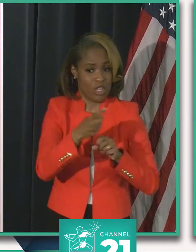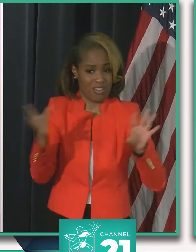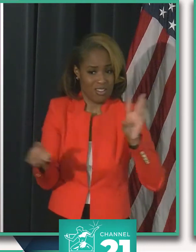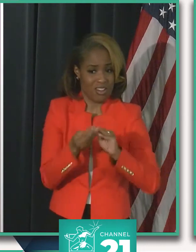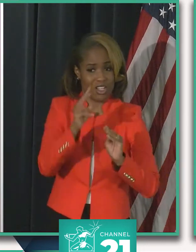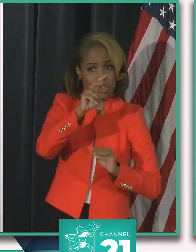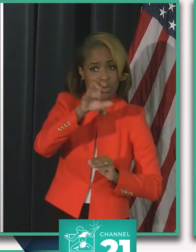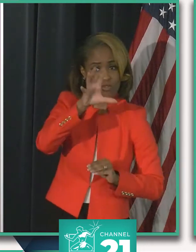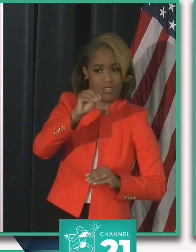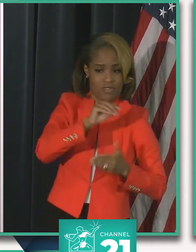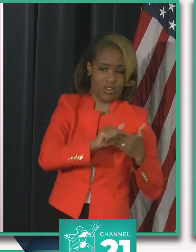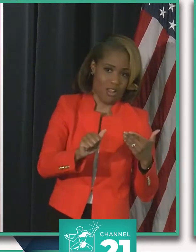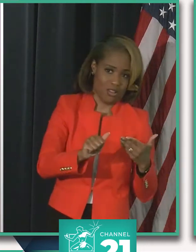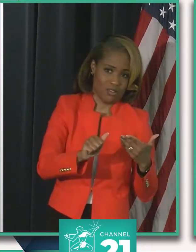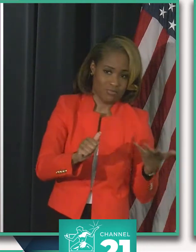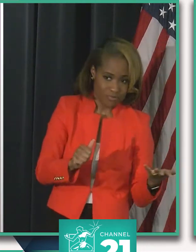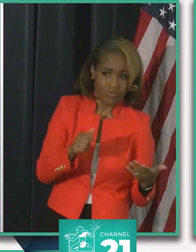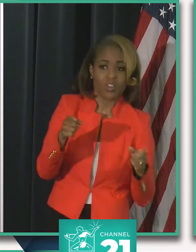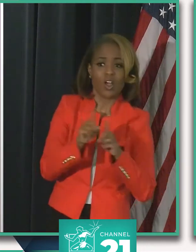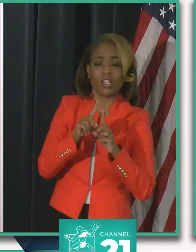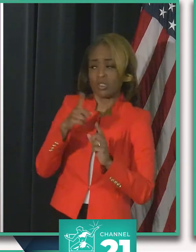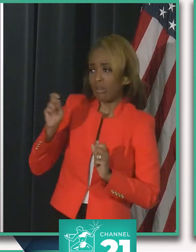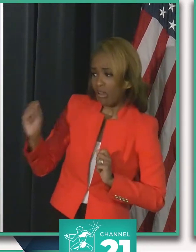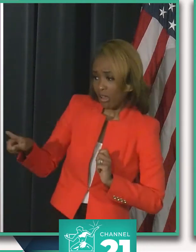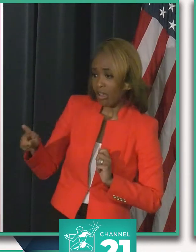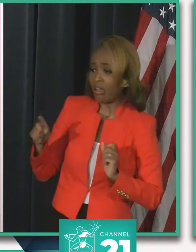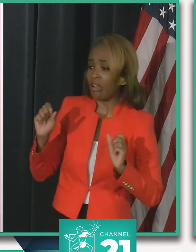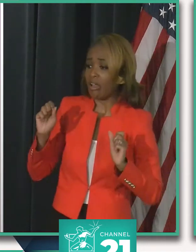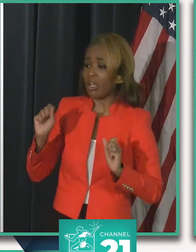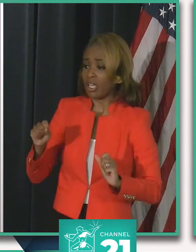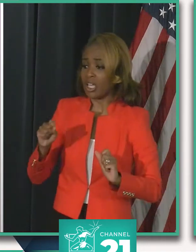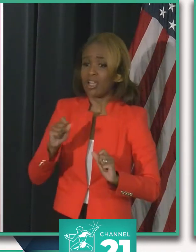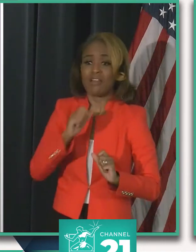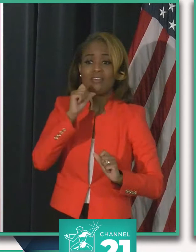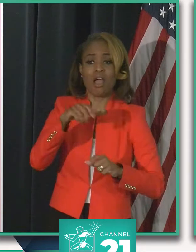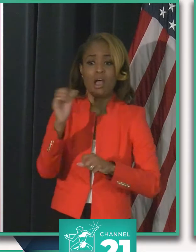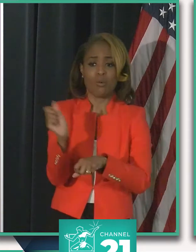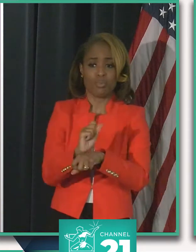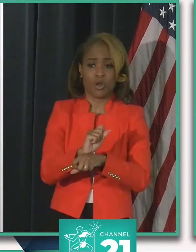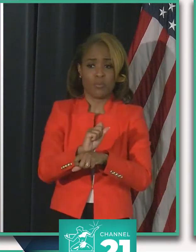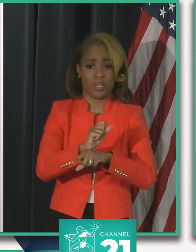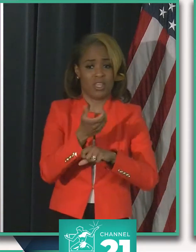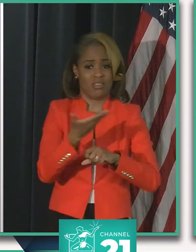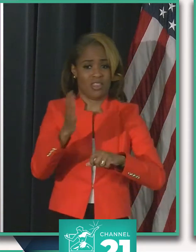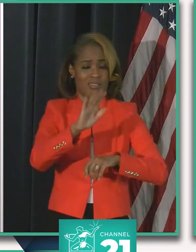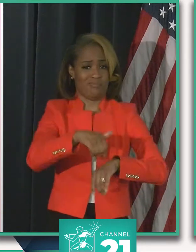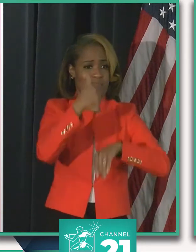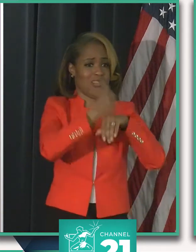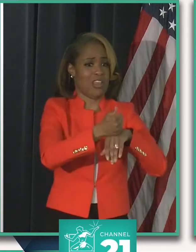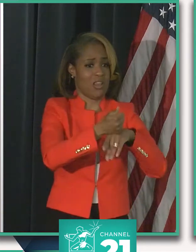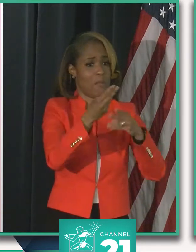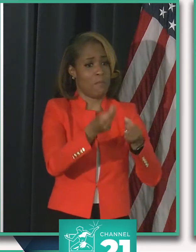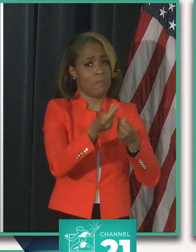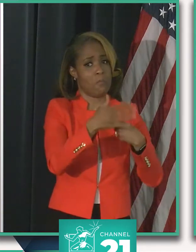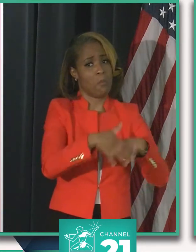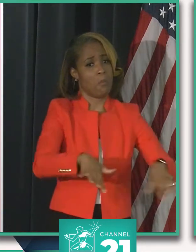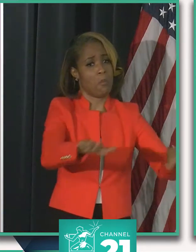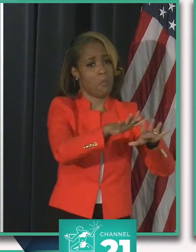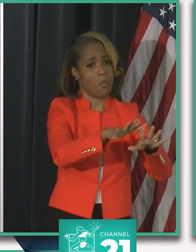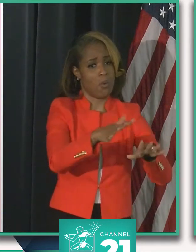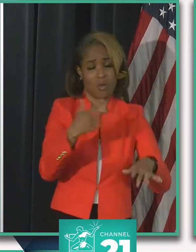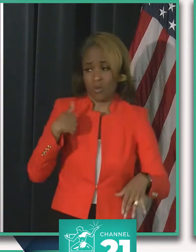$250. You also asked, could you put non-permanent fixtures on that land? And we said yes to